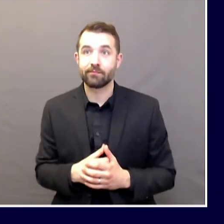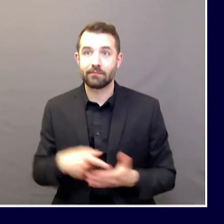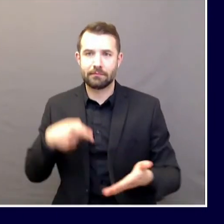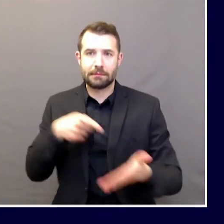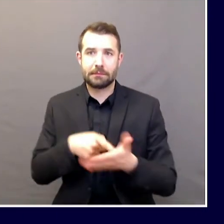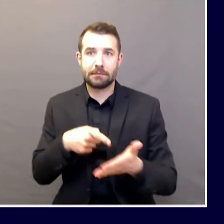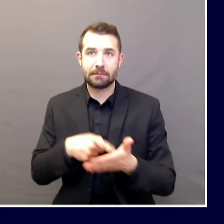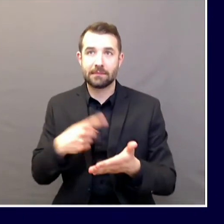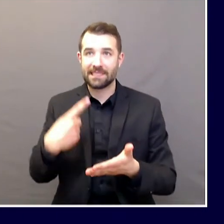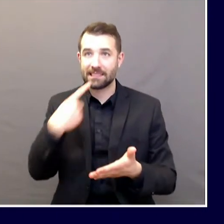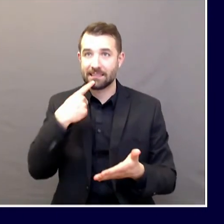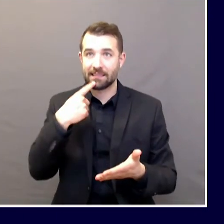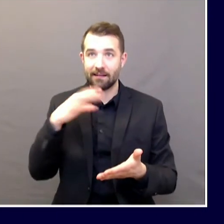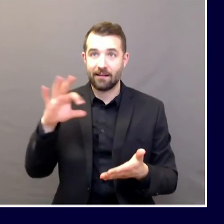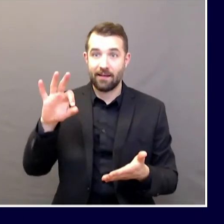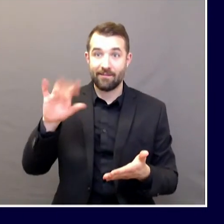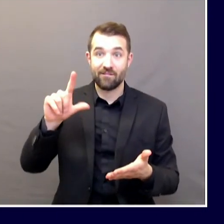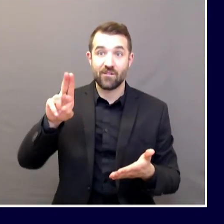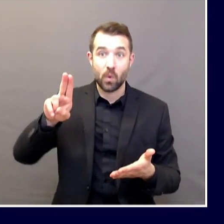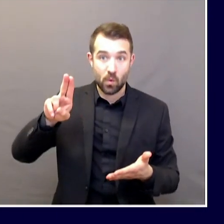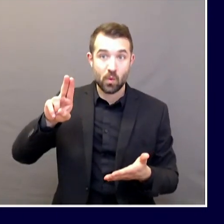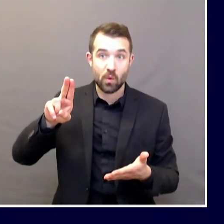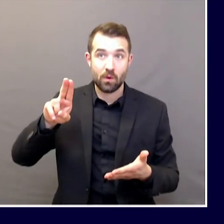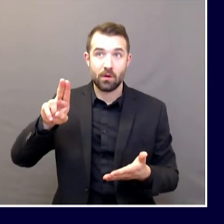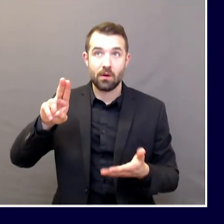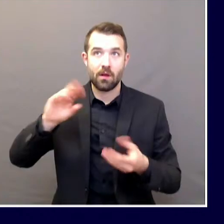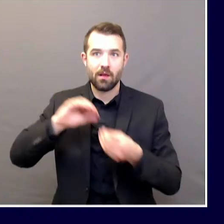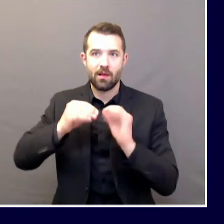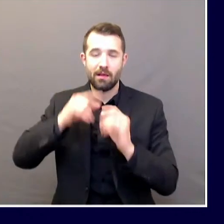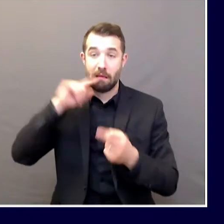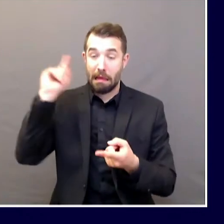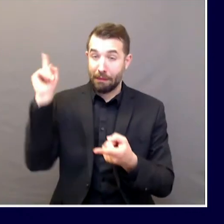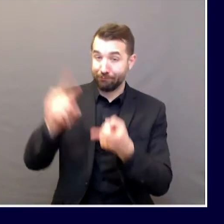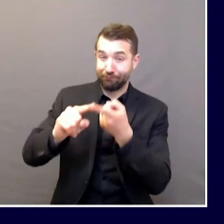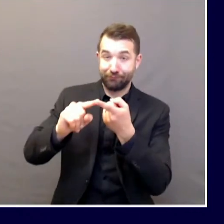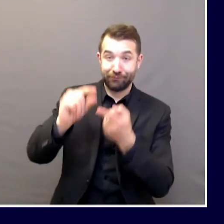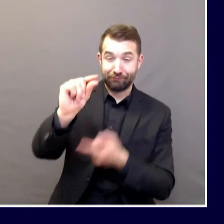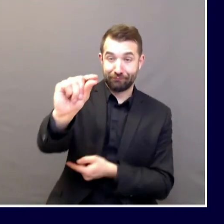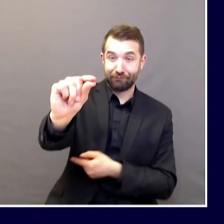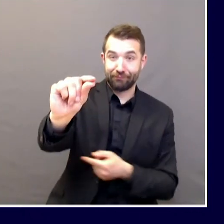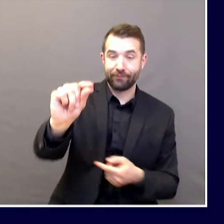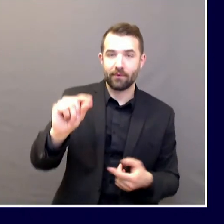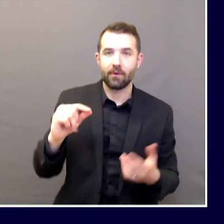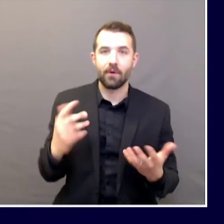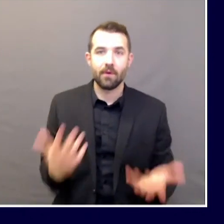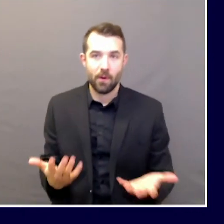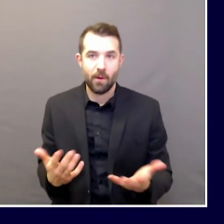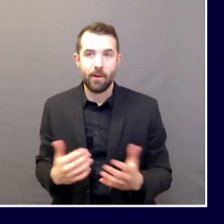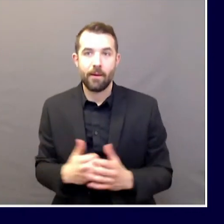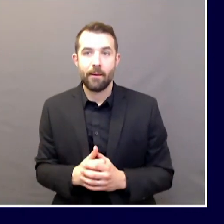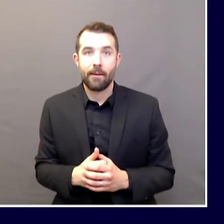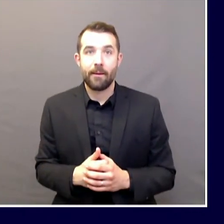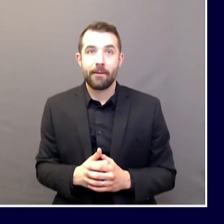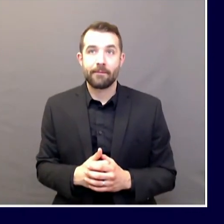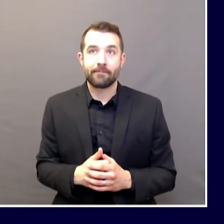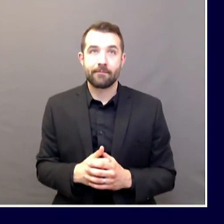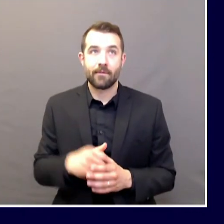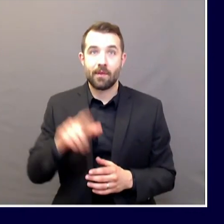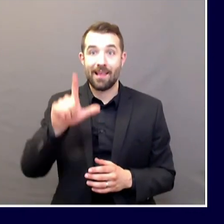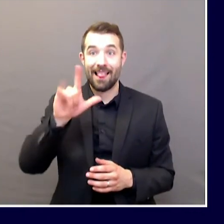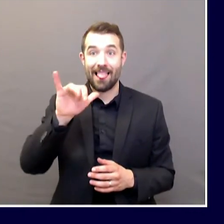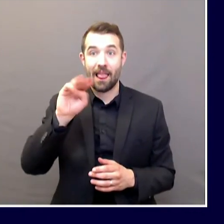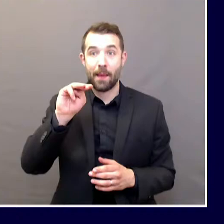Lyme disease are down this year. The correlation with influenza is pretty obvious. Mask